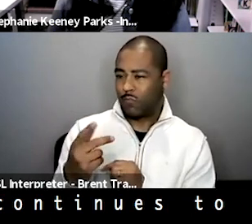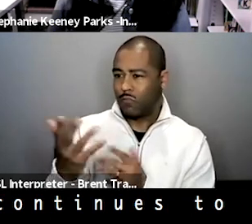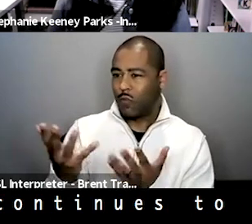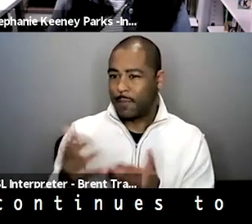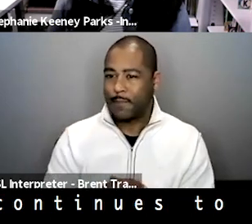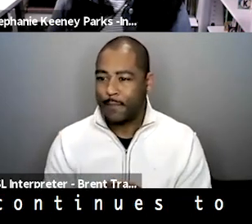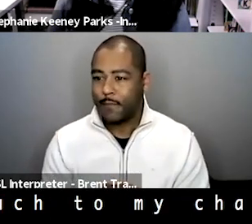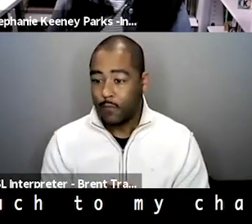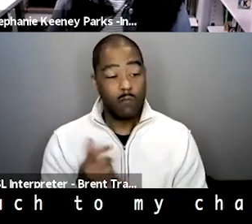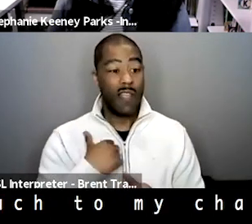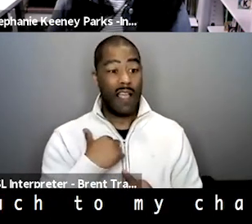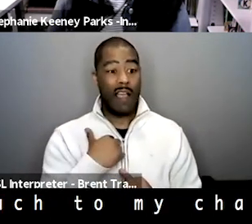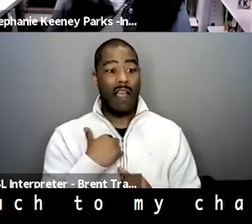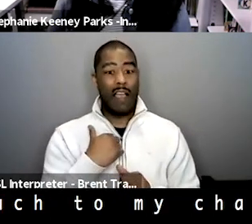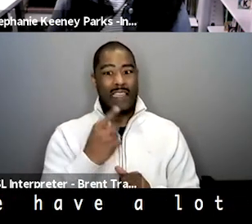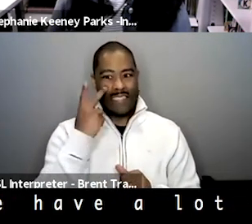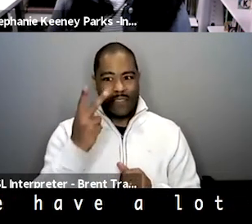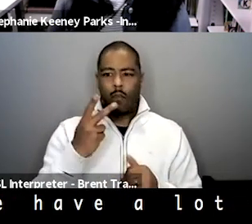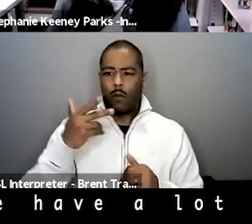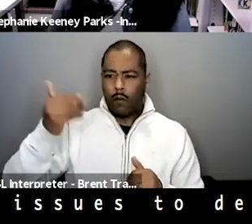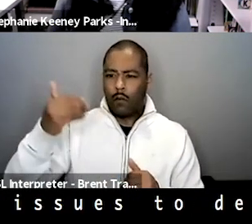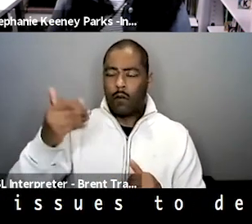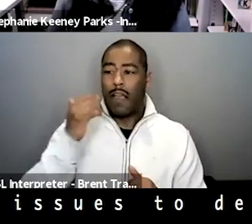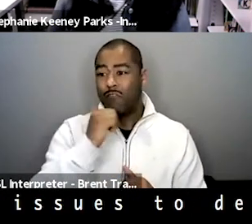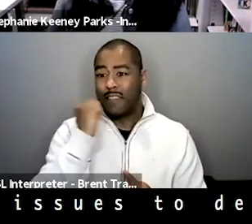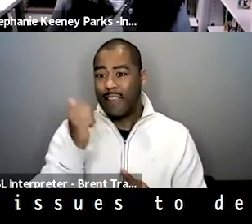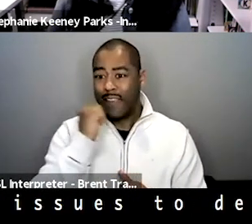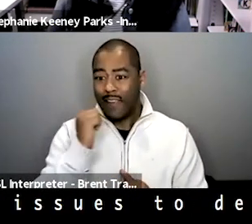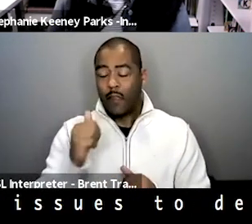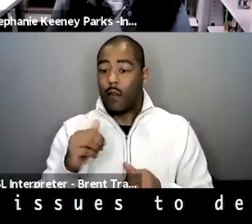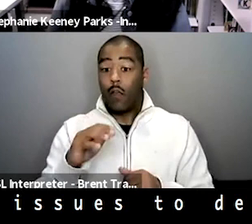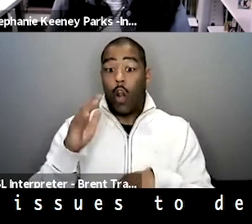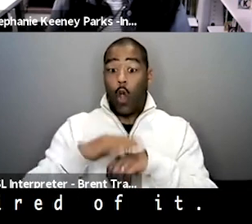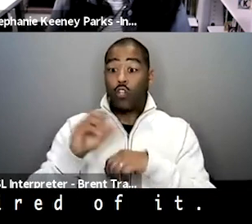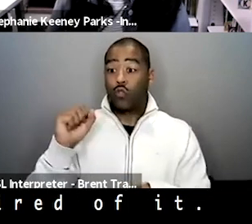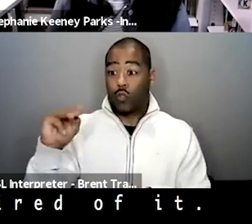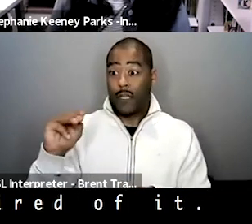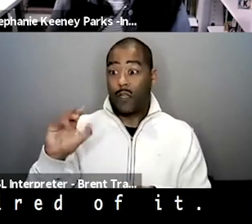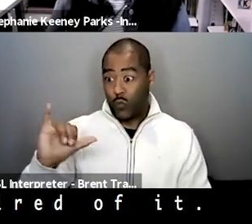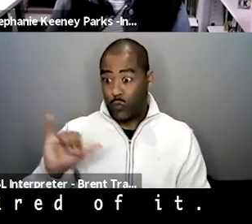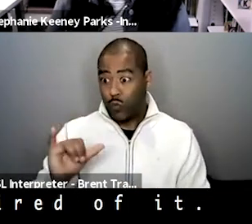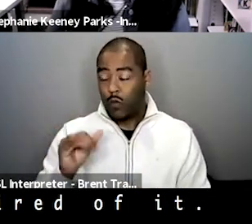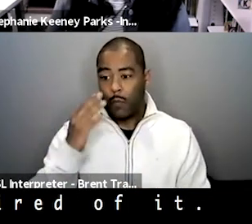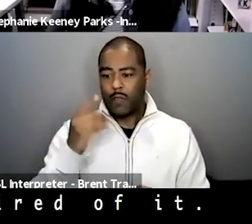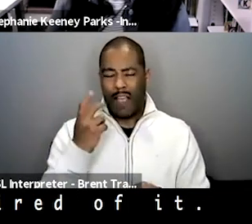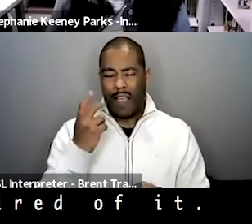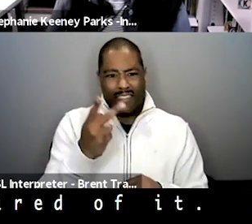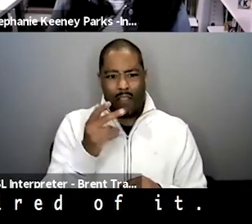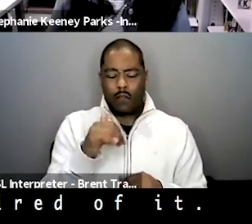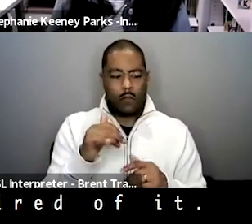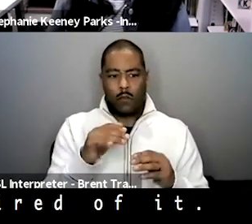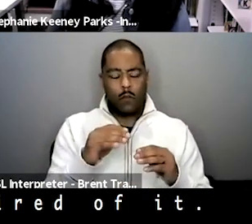media, where this argument continues to run rampant, much to my chagrin, because I think we have a lot of larger issues to deal with and I'm kind of tired of